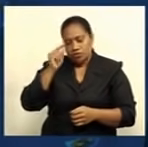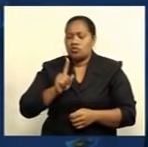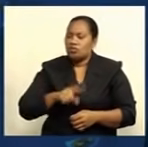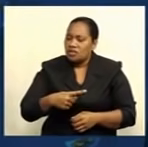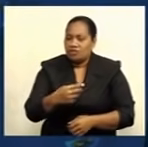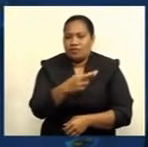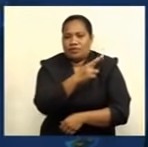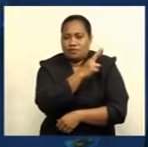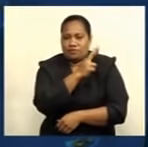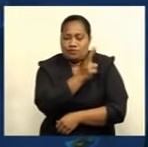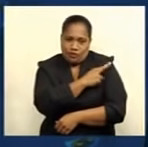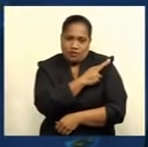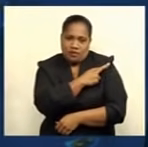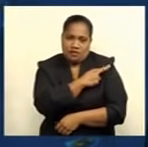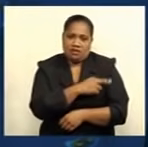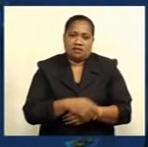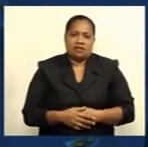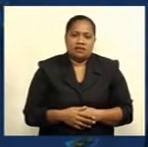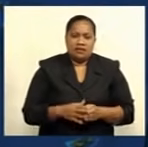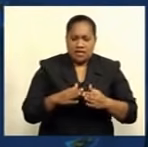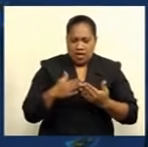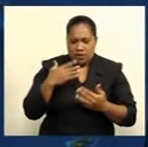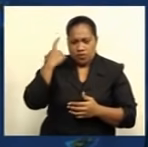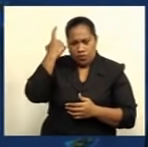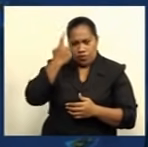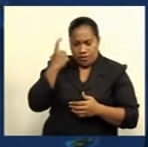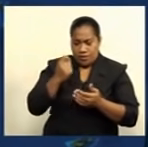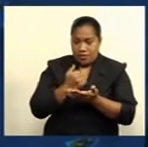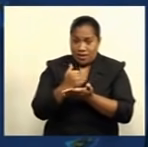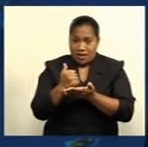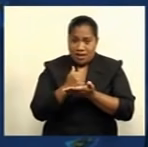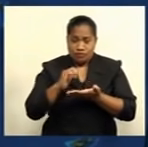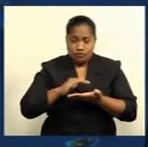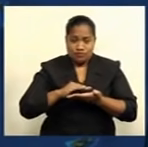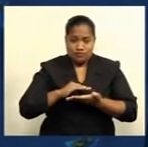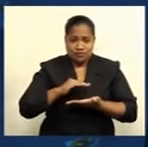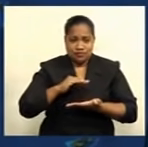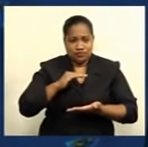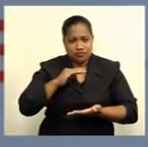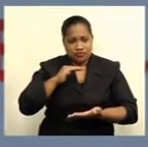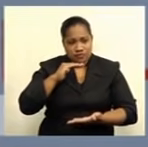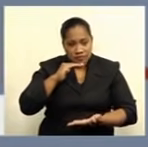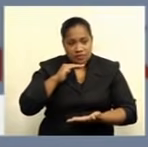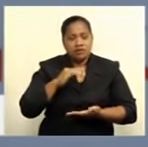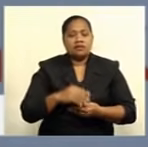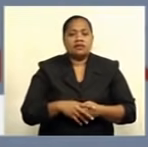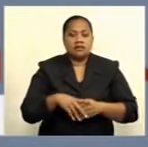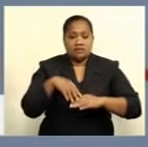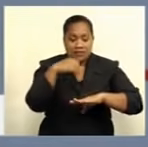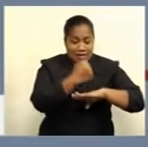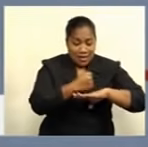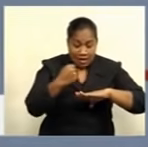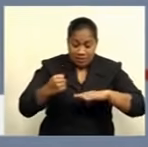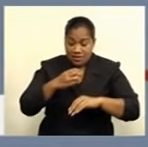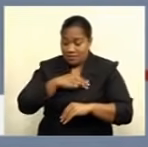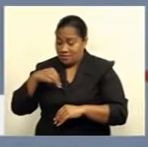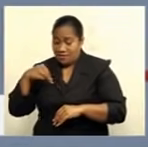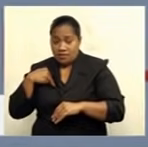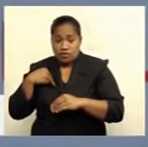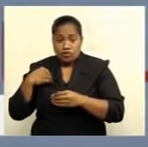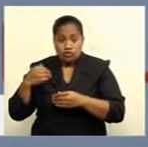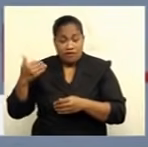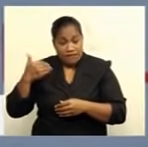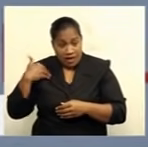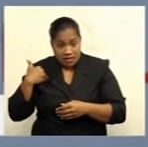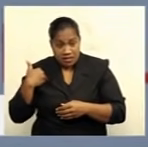is concerning that the numbers continue to rise as government and Ministry of Health leads